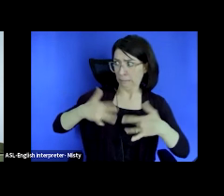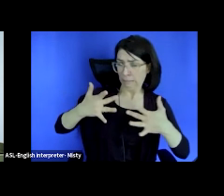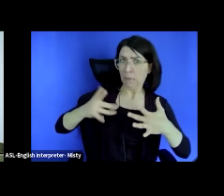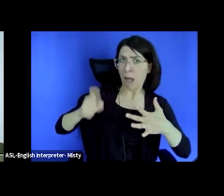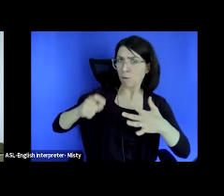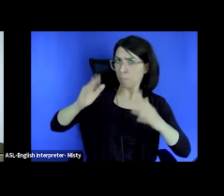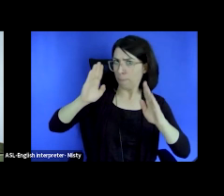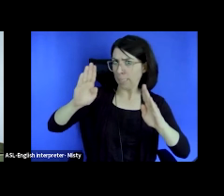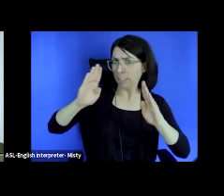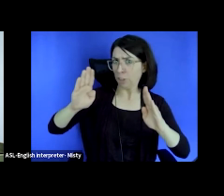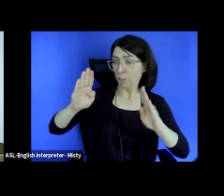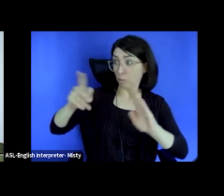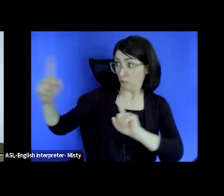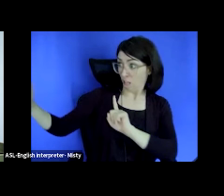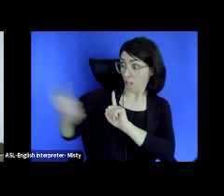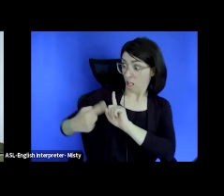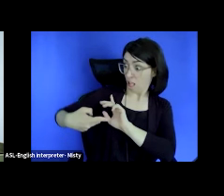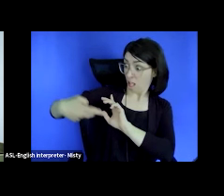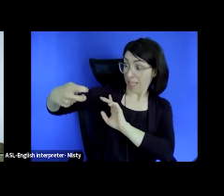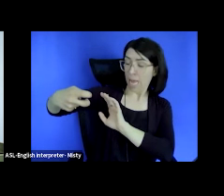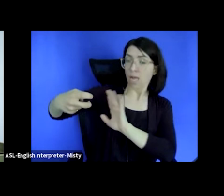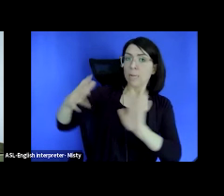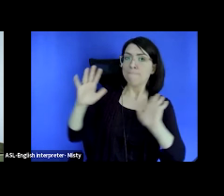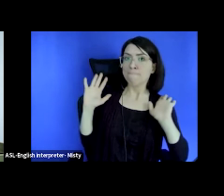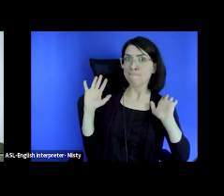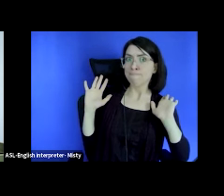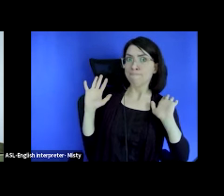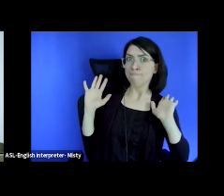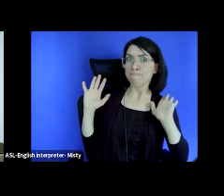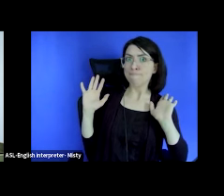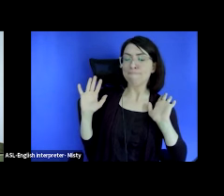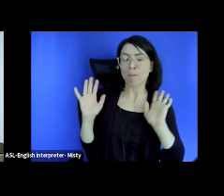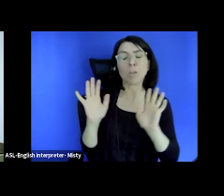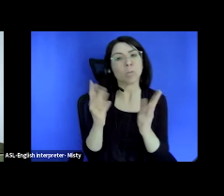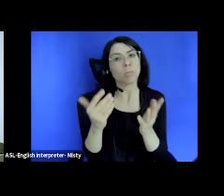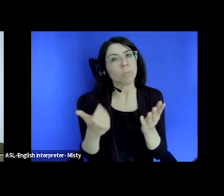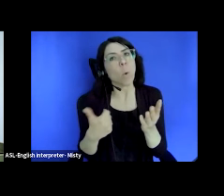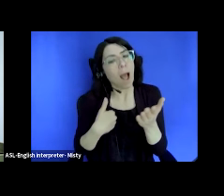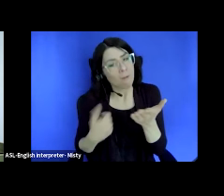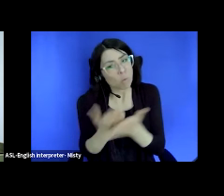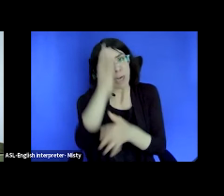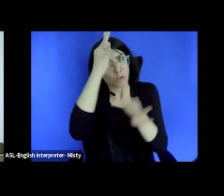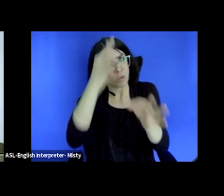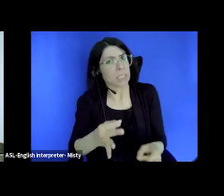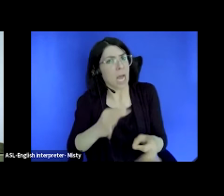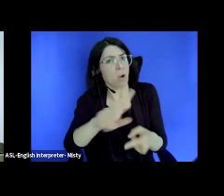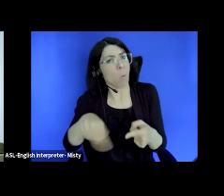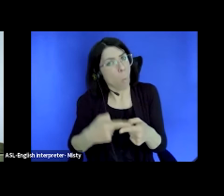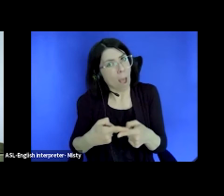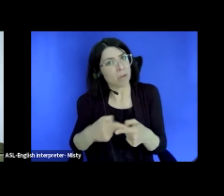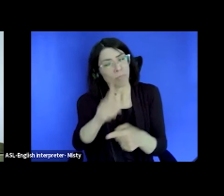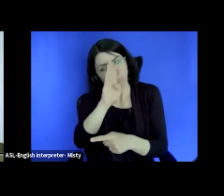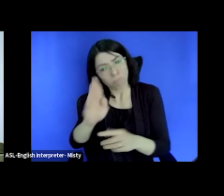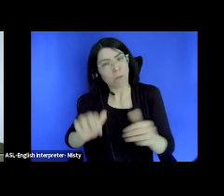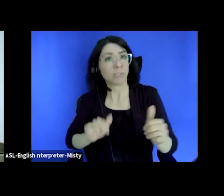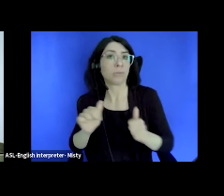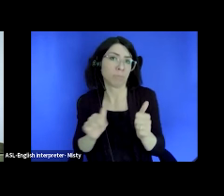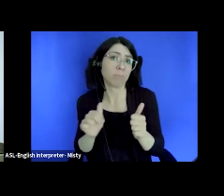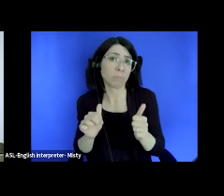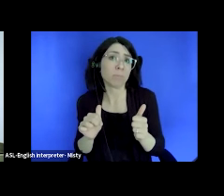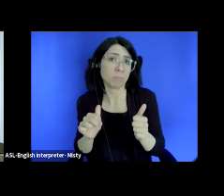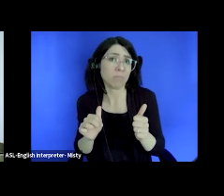So giving yourself the ability to choose when it is a good time to be assertive is actually taking an assertive action. Okay.